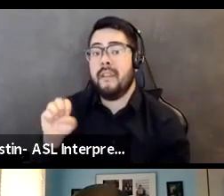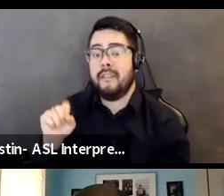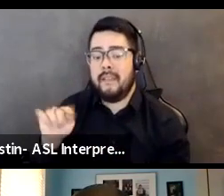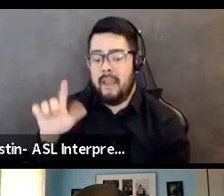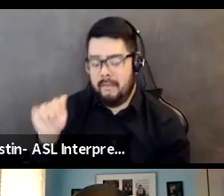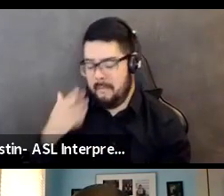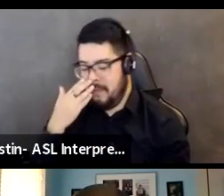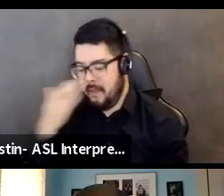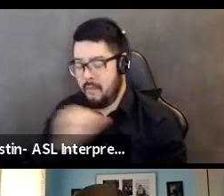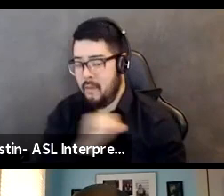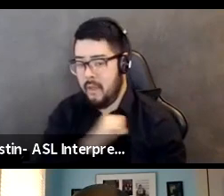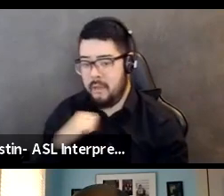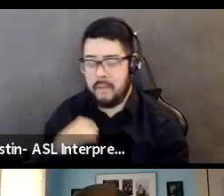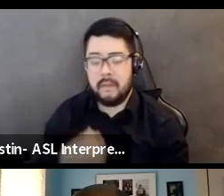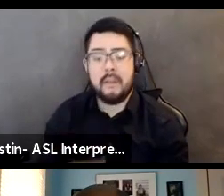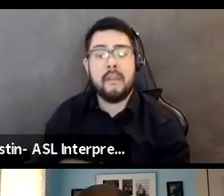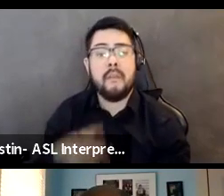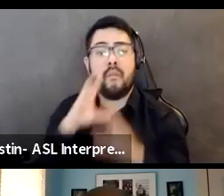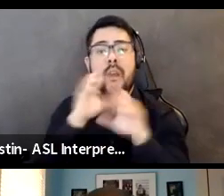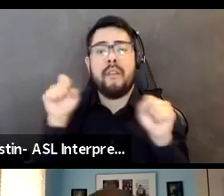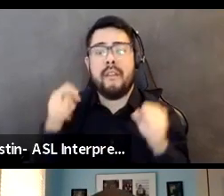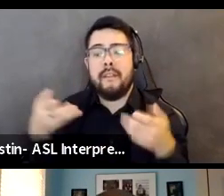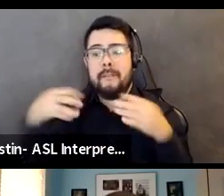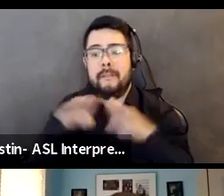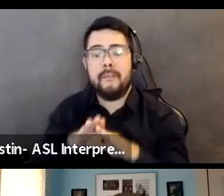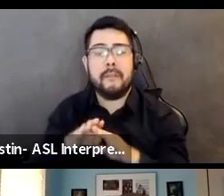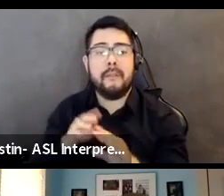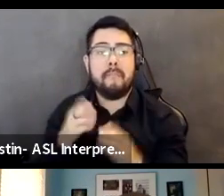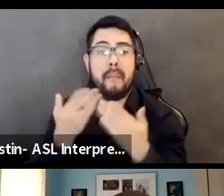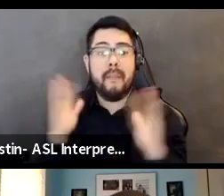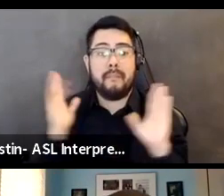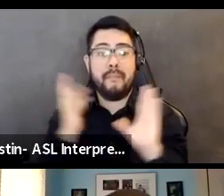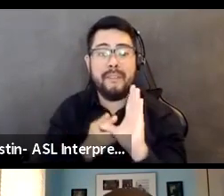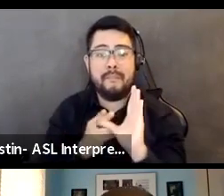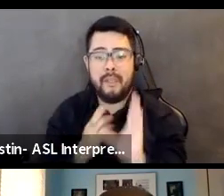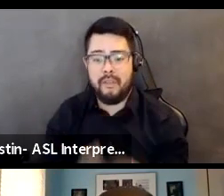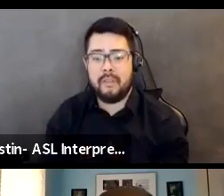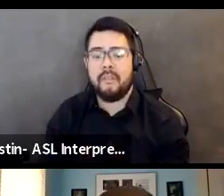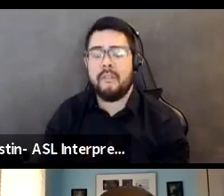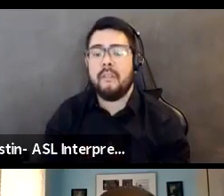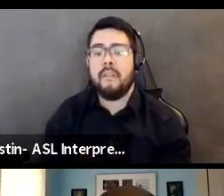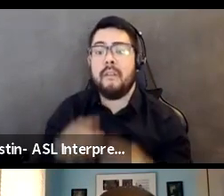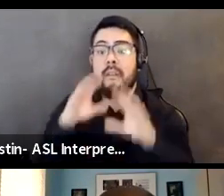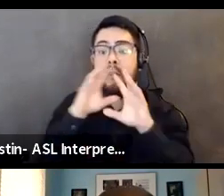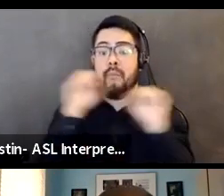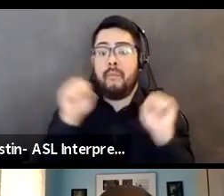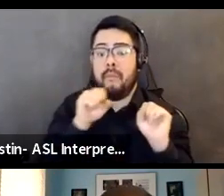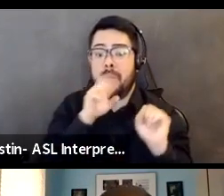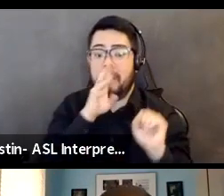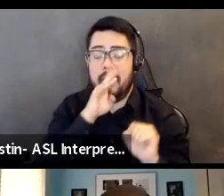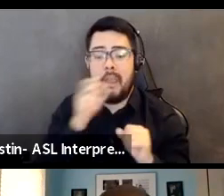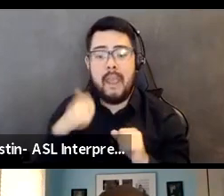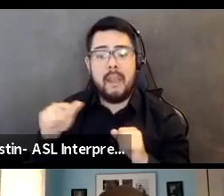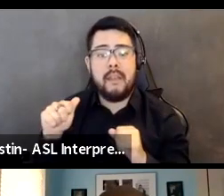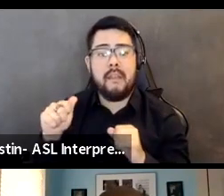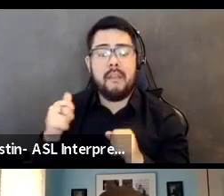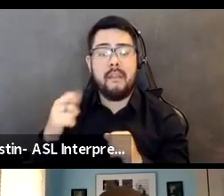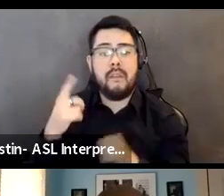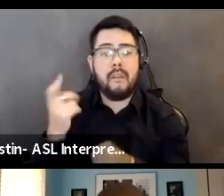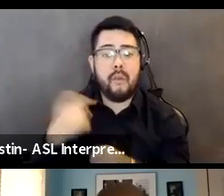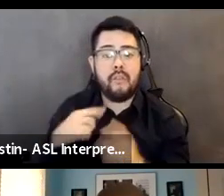mr president this concludes public participation board members any questions or comments related to public